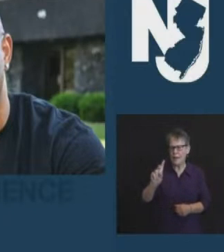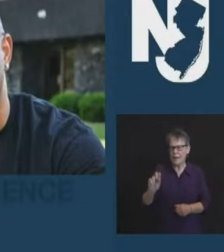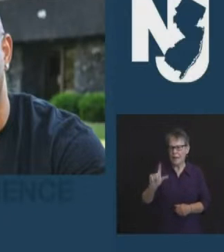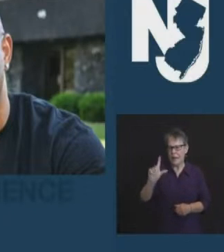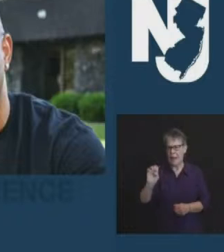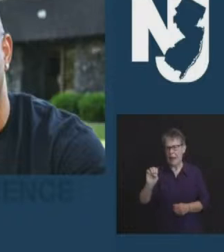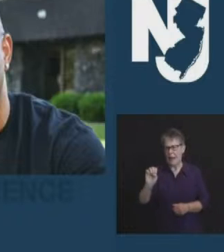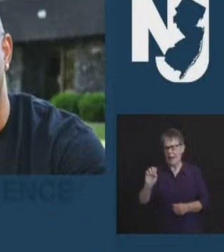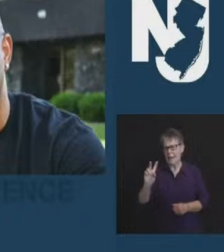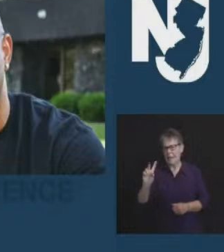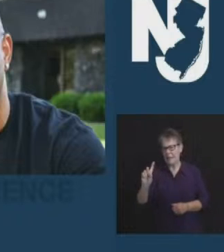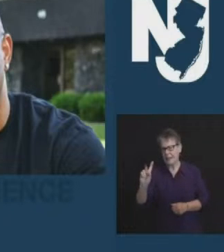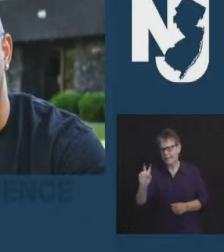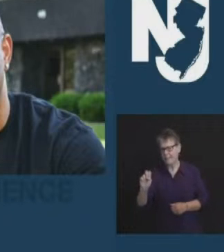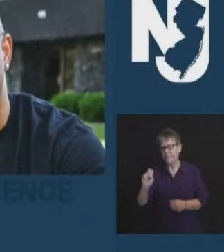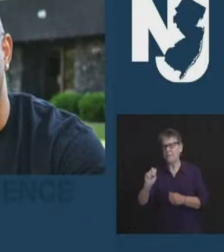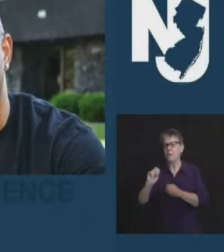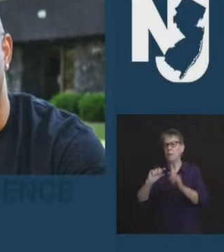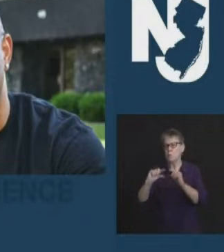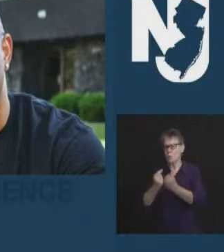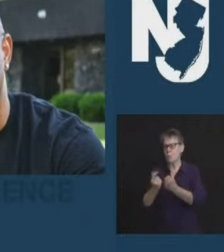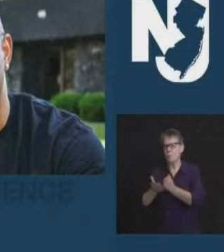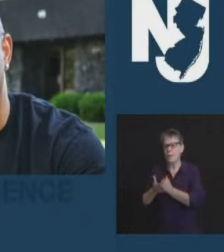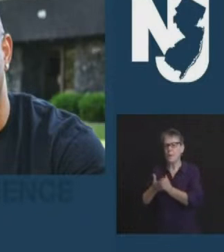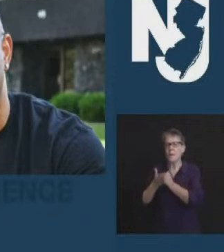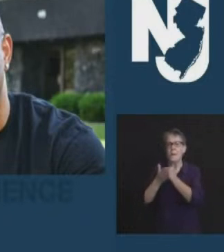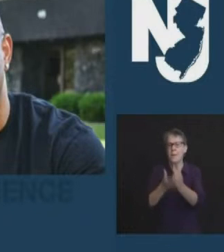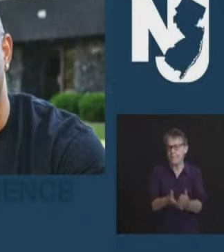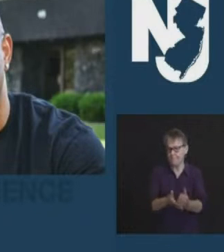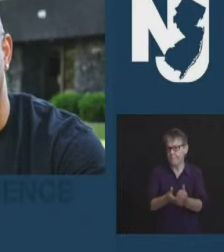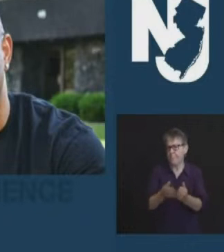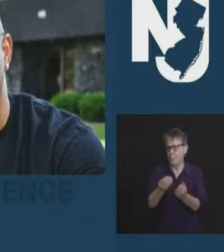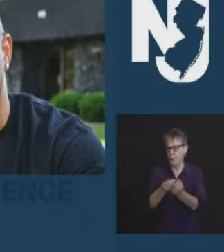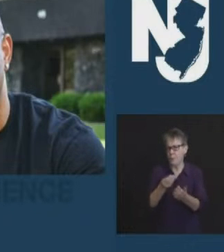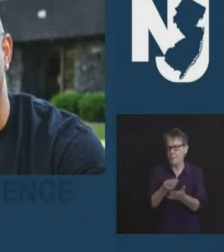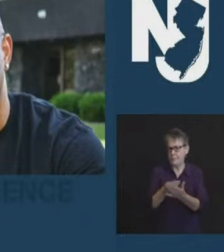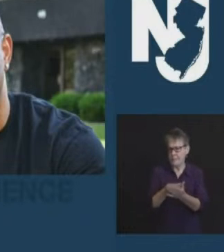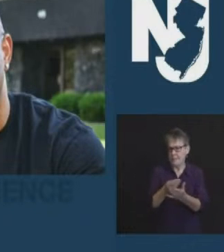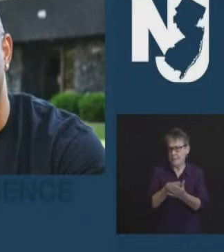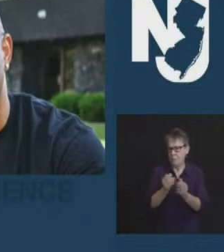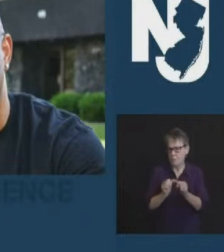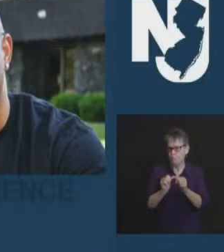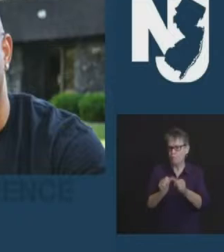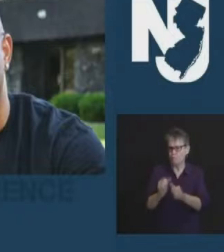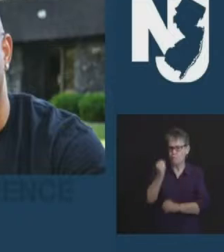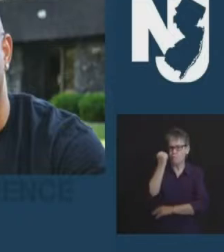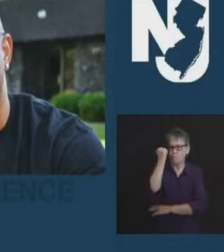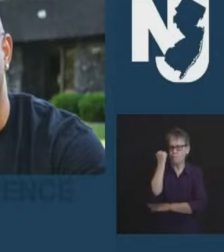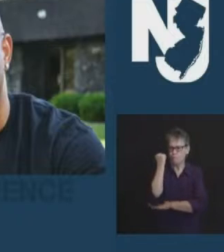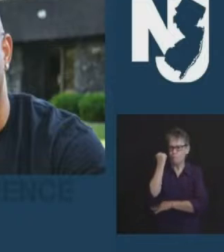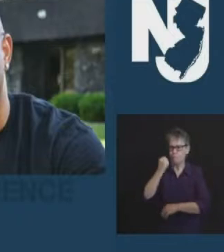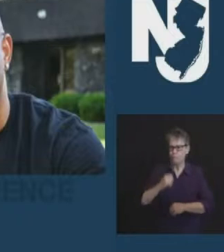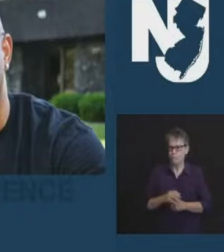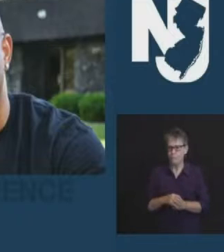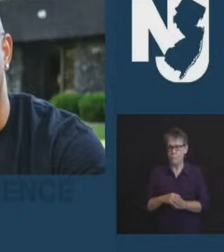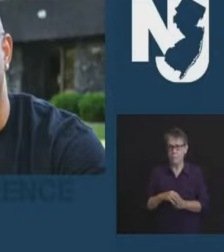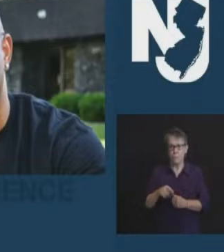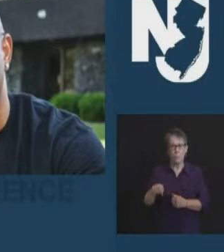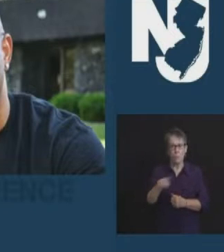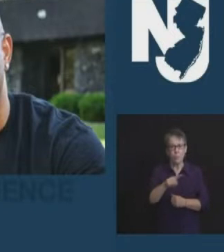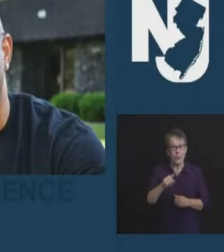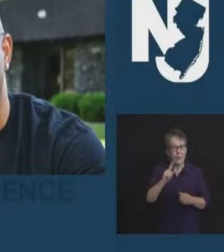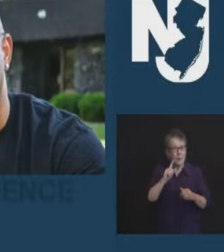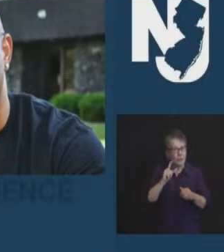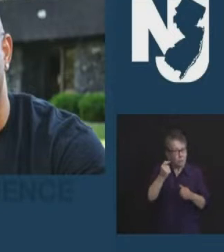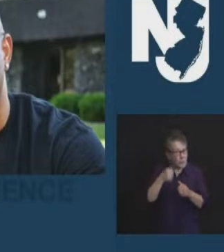Development Authority. We've spoken many times about the importance of sports for not just physical health, but mental health through the pandemic. I